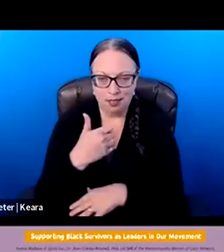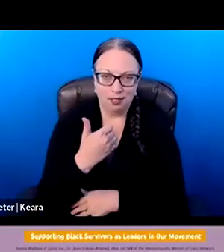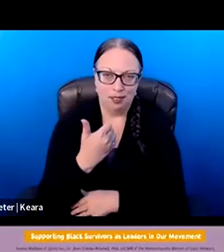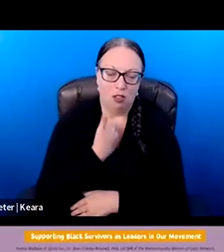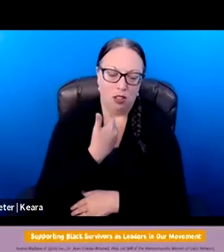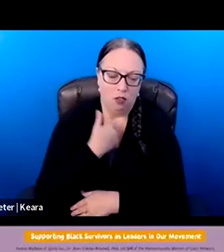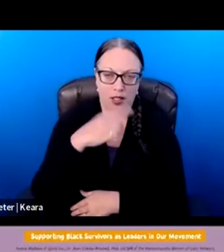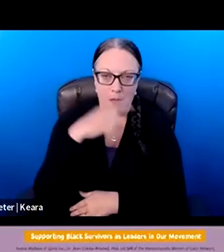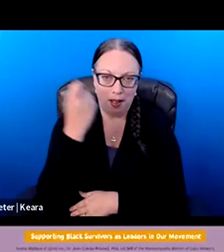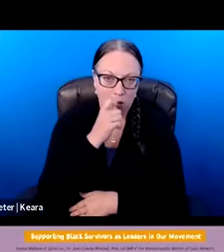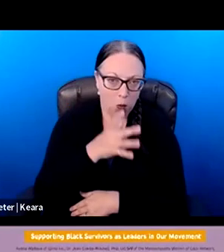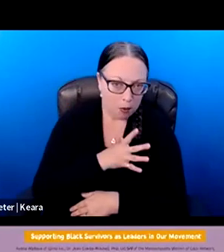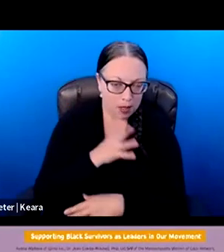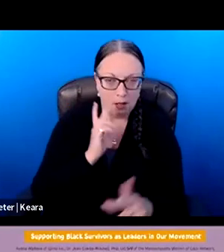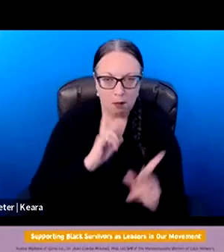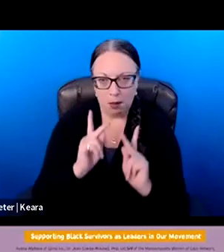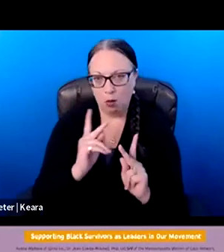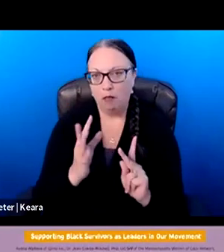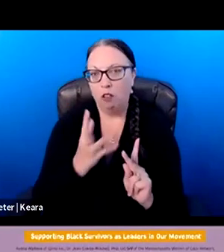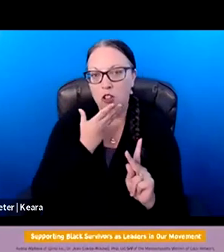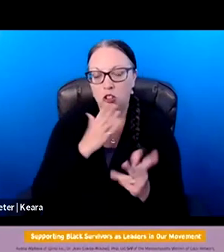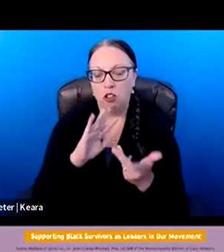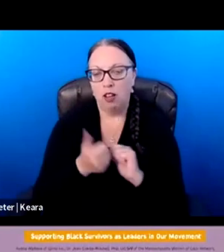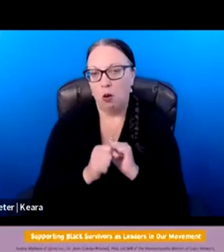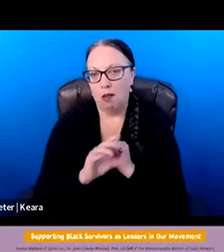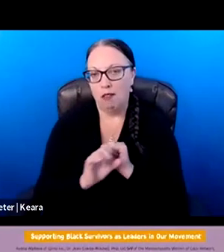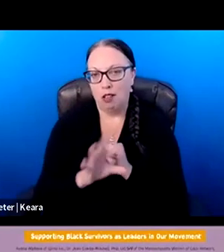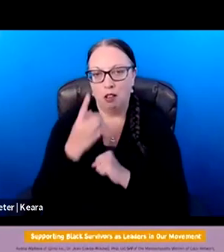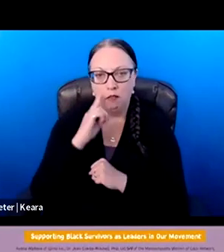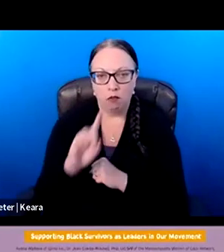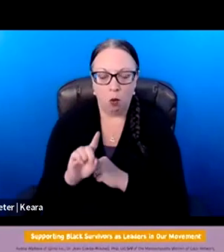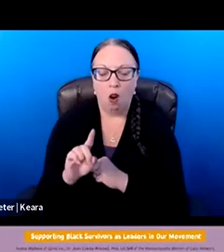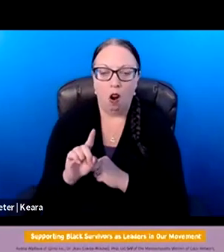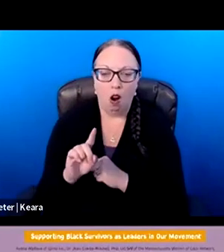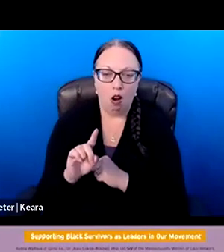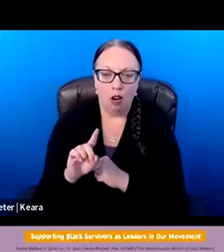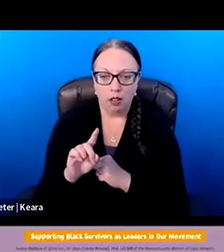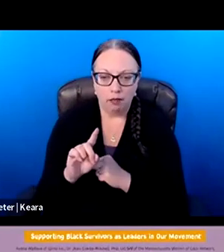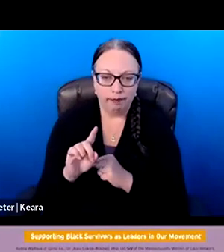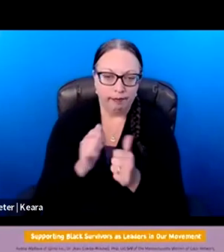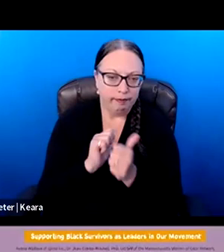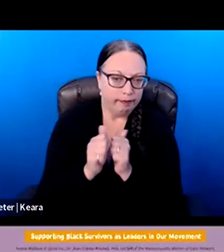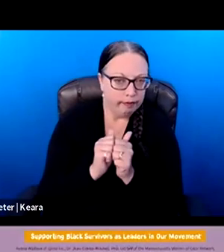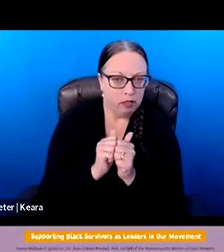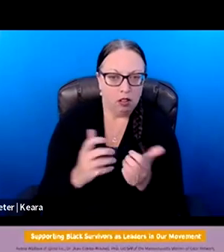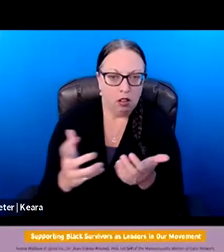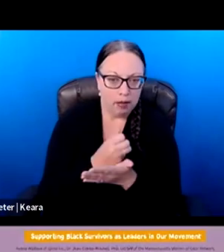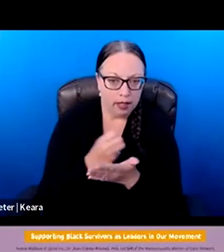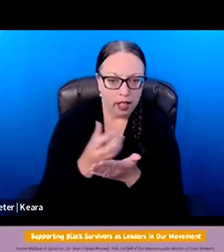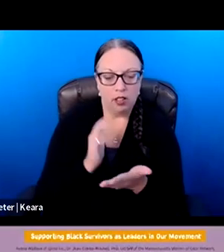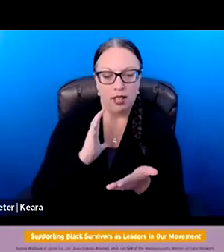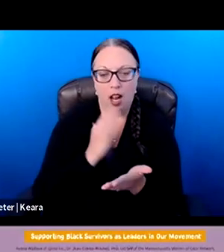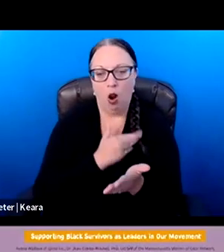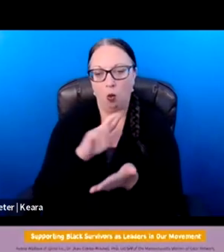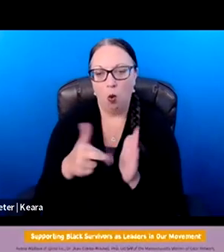Black women? And then how are we advocating for thriving compensation, or what are our roles as co-conspirators? So a lot